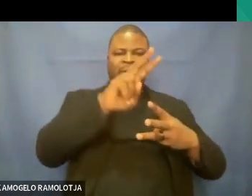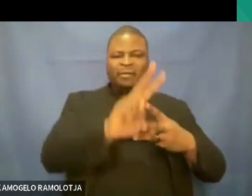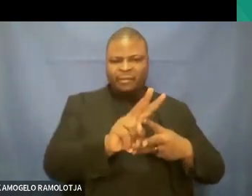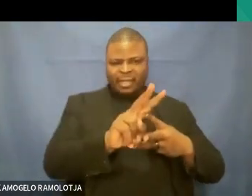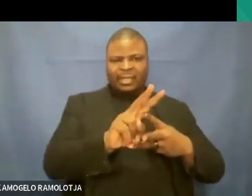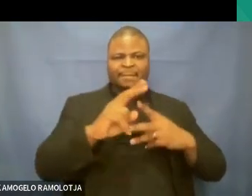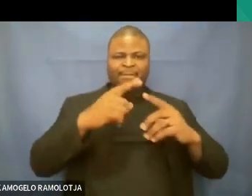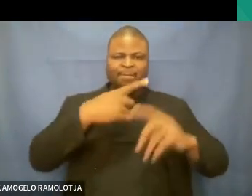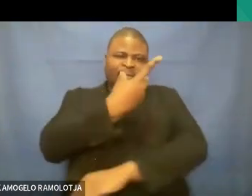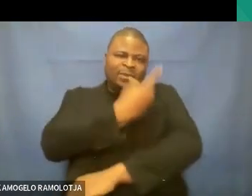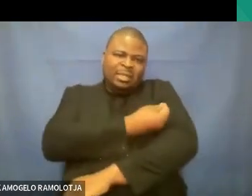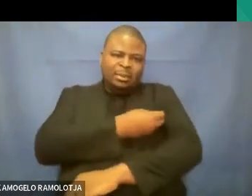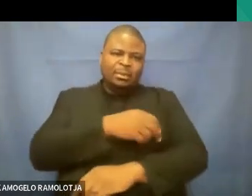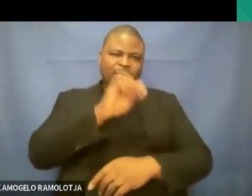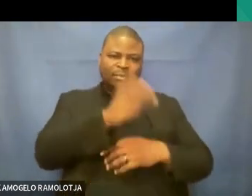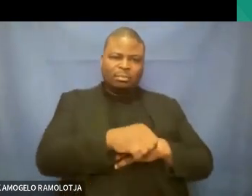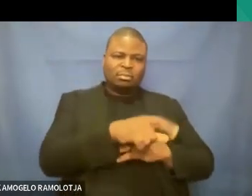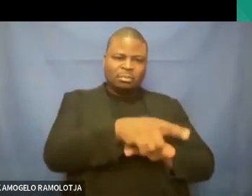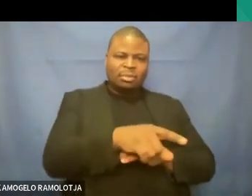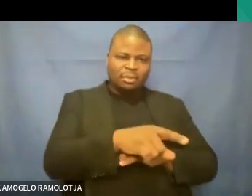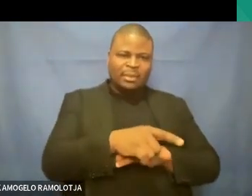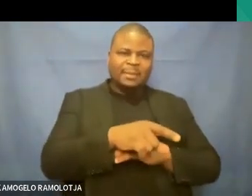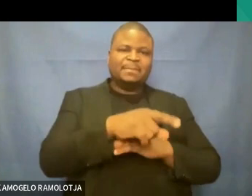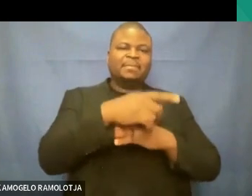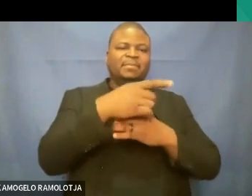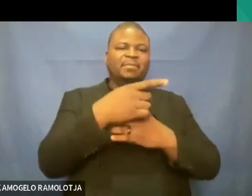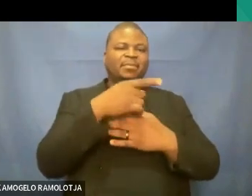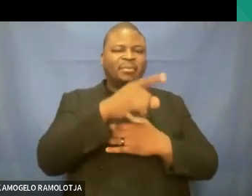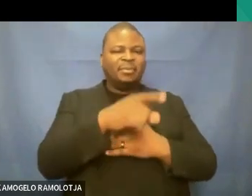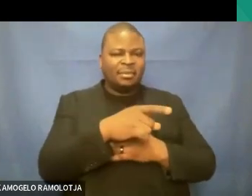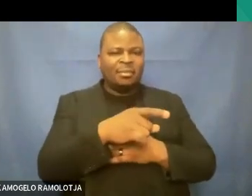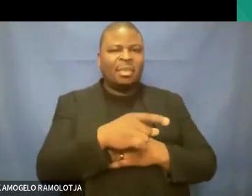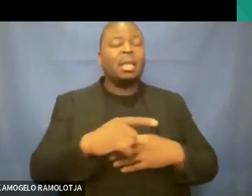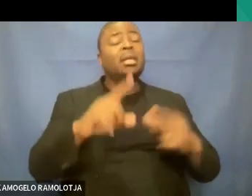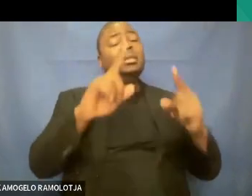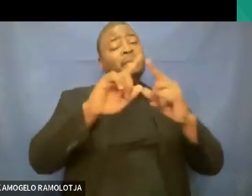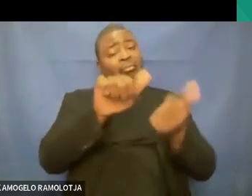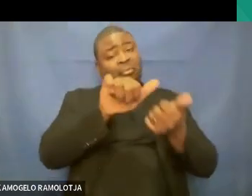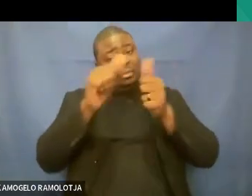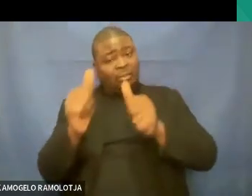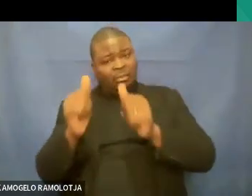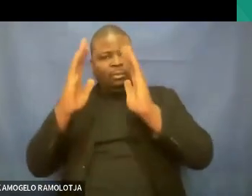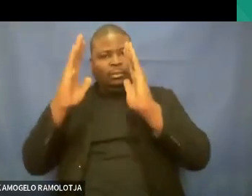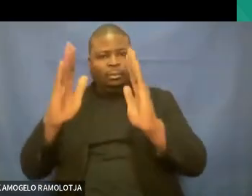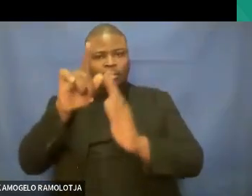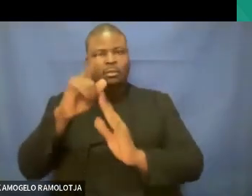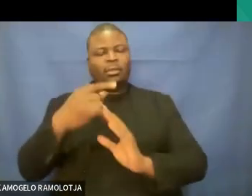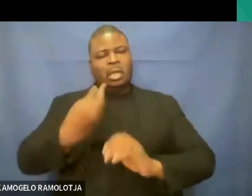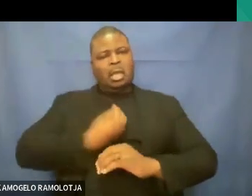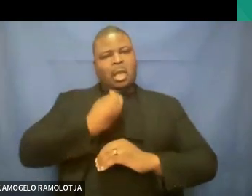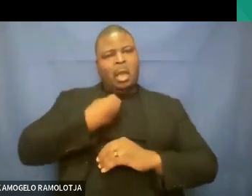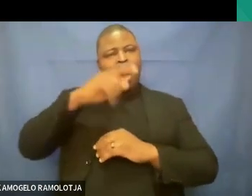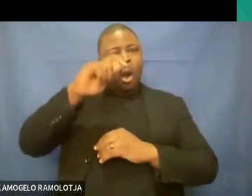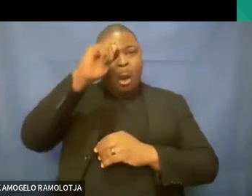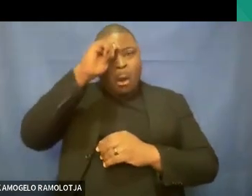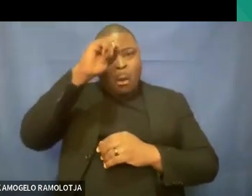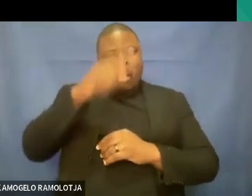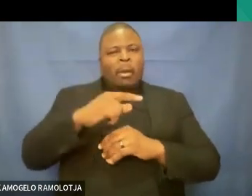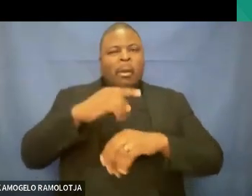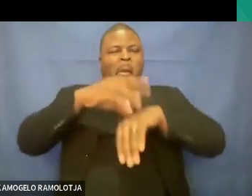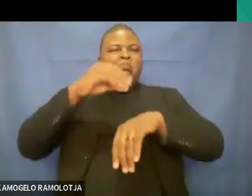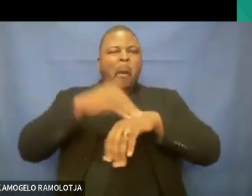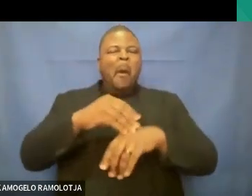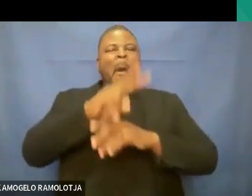interventions, and also for young men who are belonging between the age of 20 to 34. Also, some of those